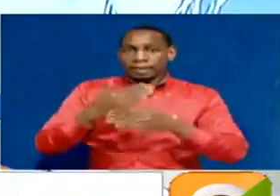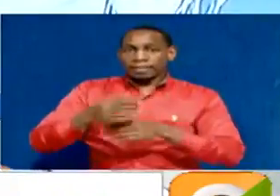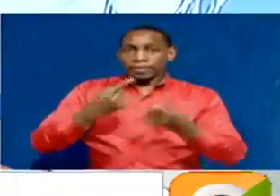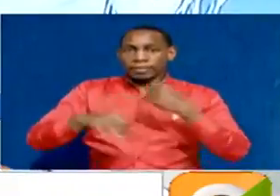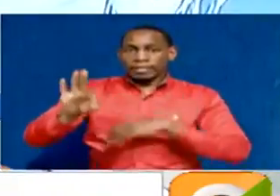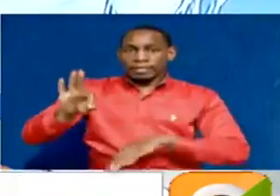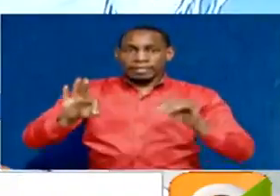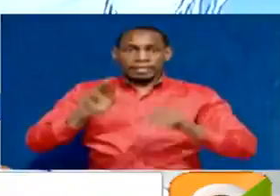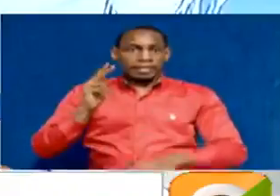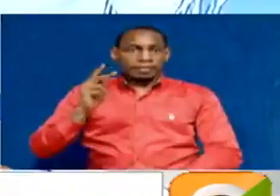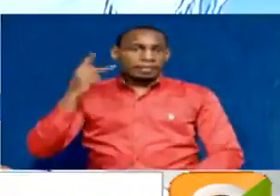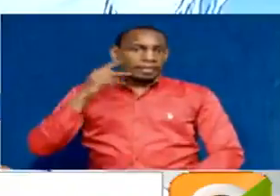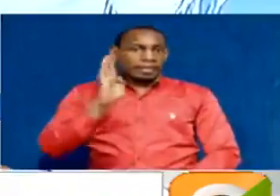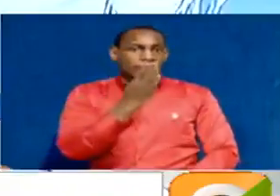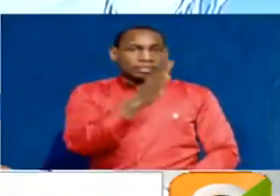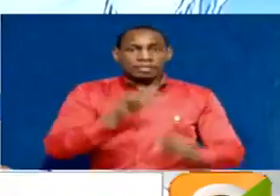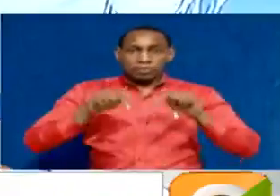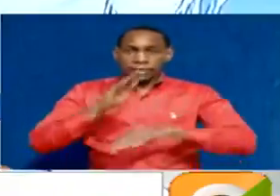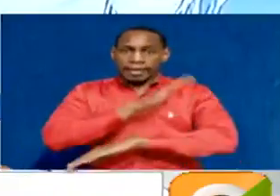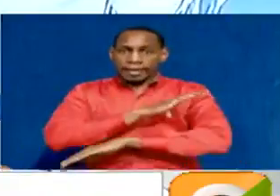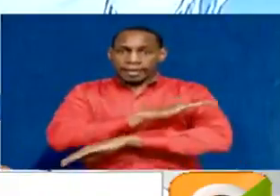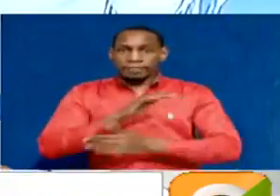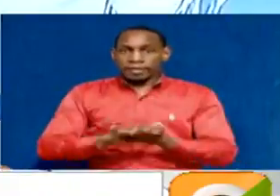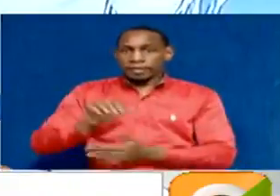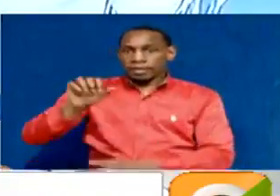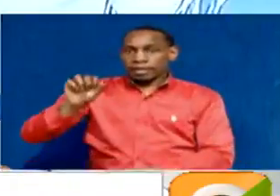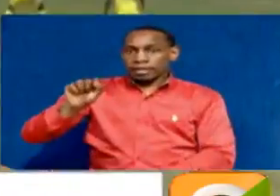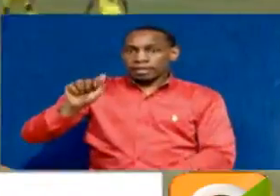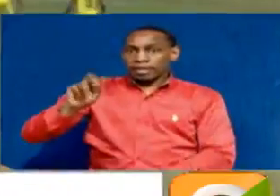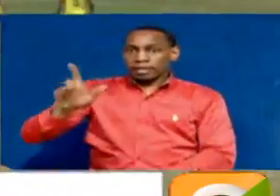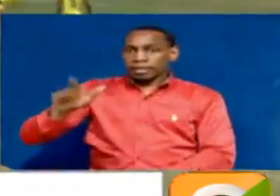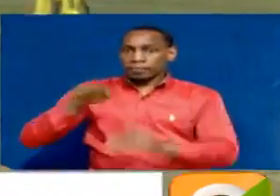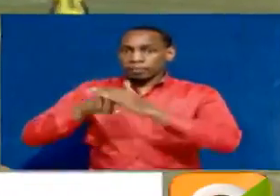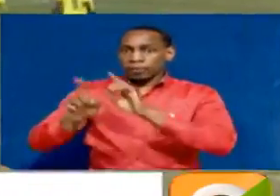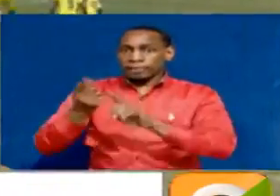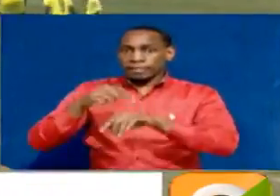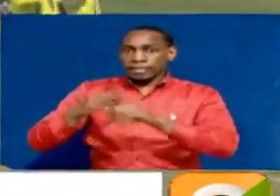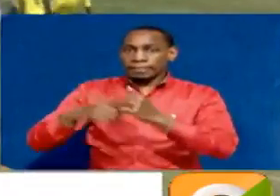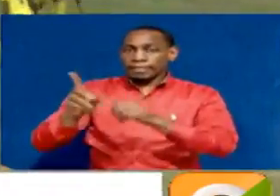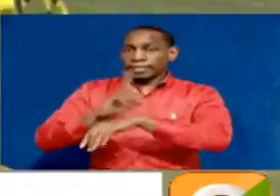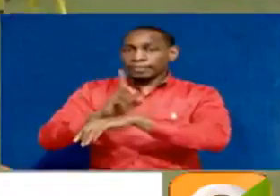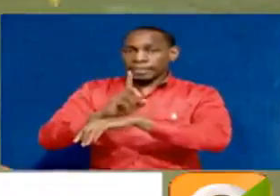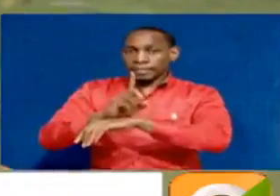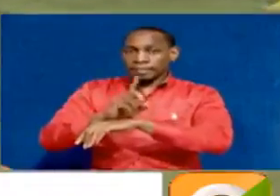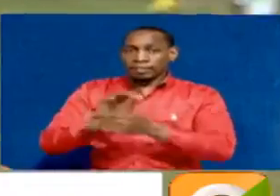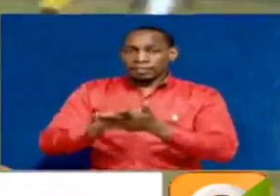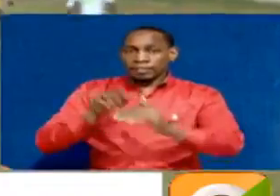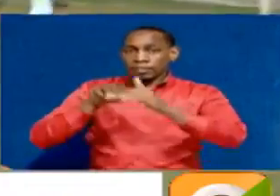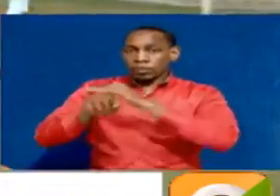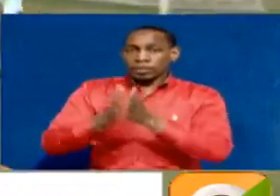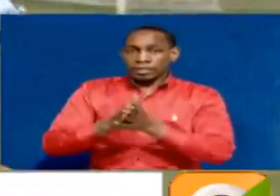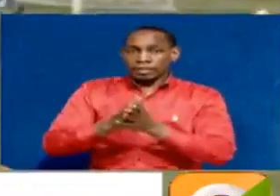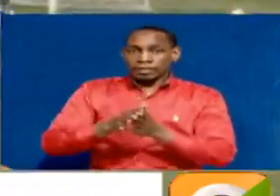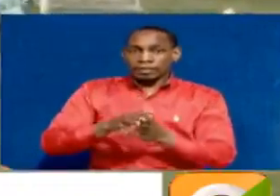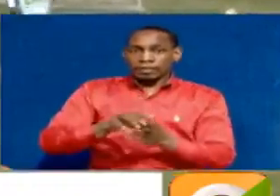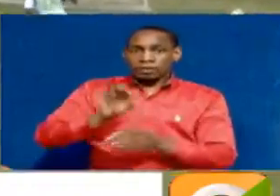3-0 thrashing of Kariobangi Sharks this afternoon. Samuel Mwangi opened the scoring just 6 minutes in, tapping home a